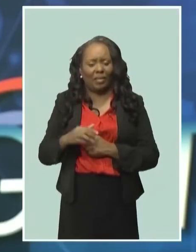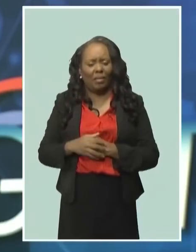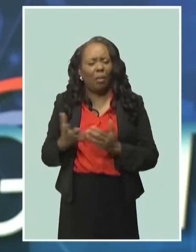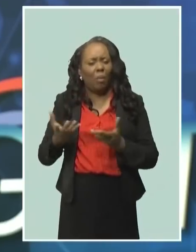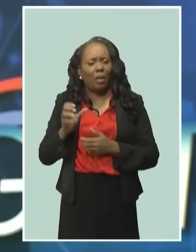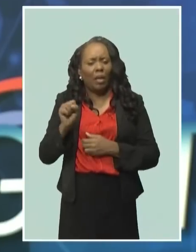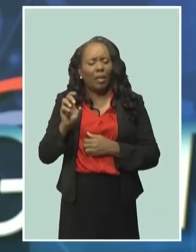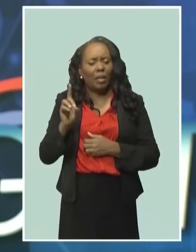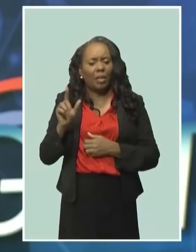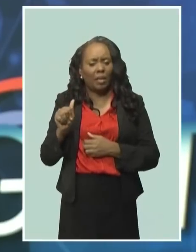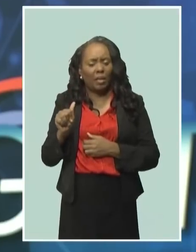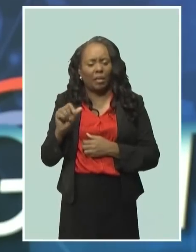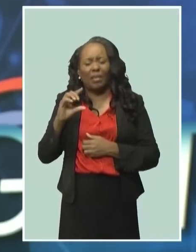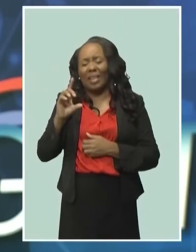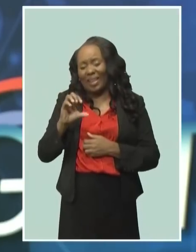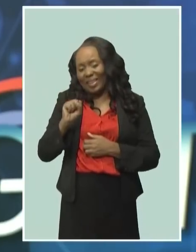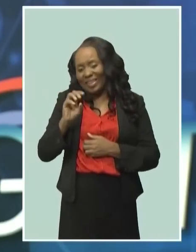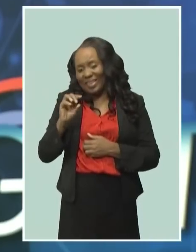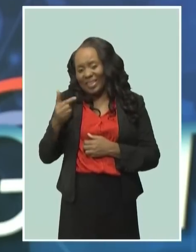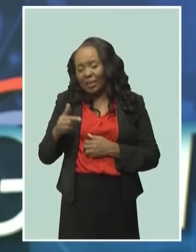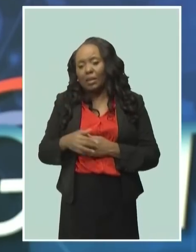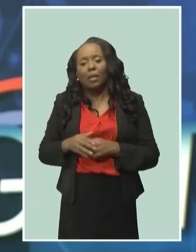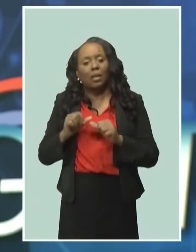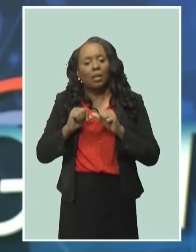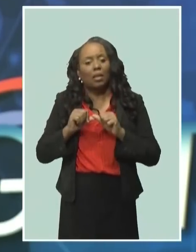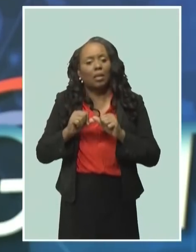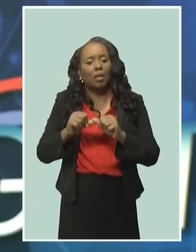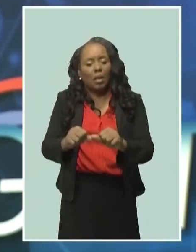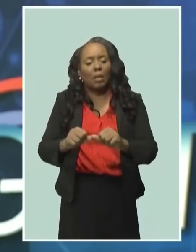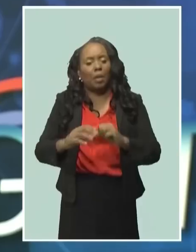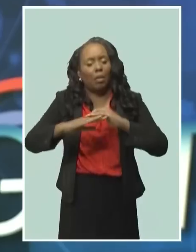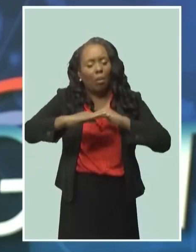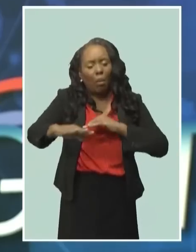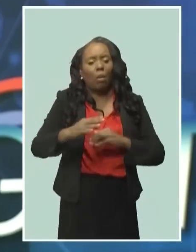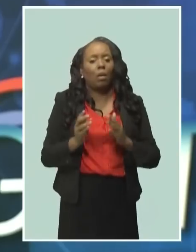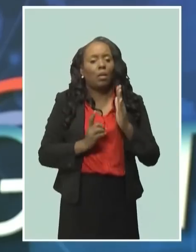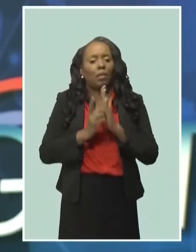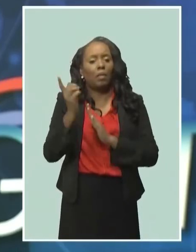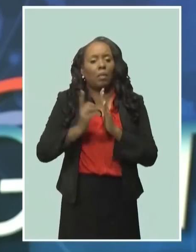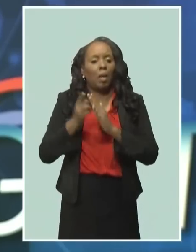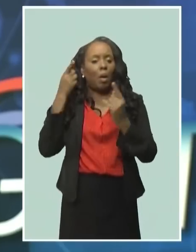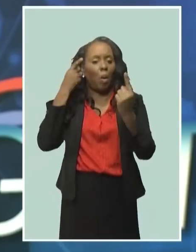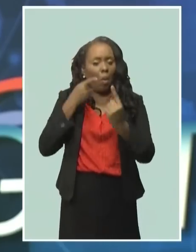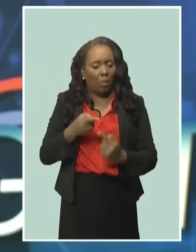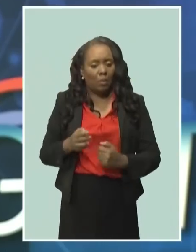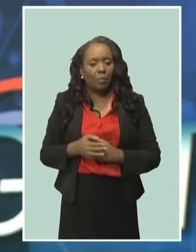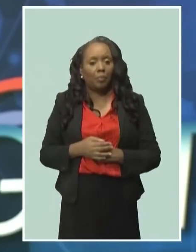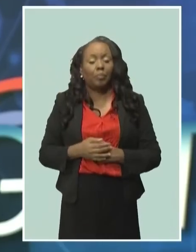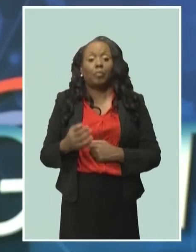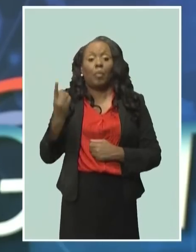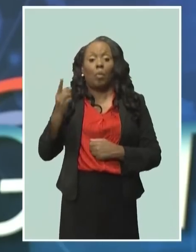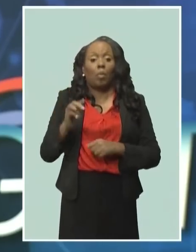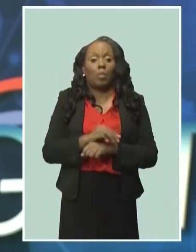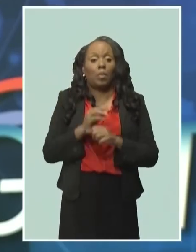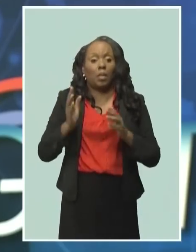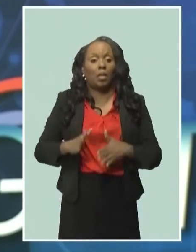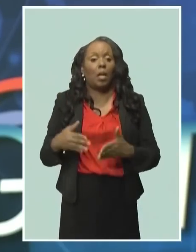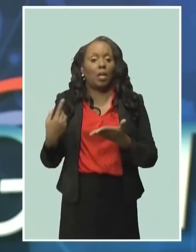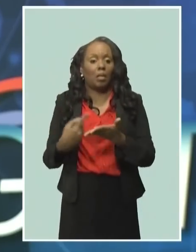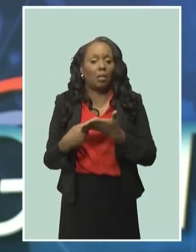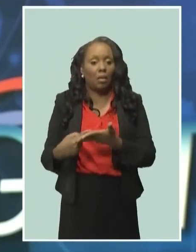Prime Minister's office, Dr. Chantal Munro-Knight, as she addressed the annual coordination meeting for the United